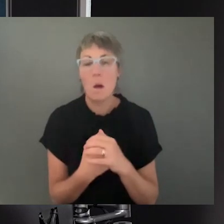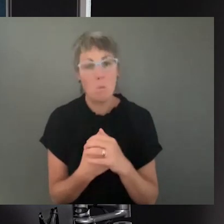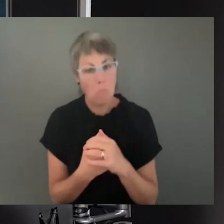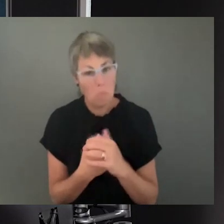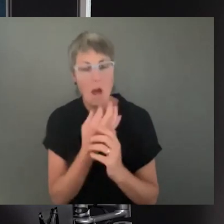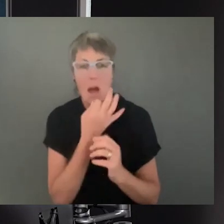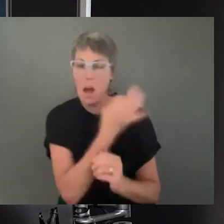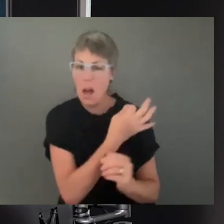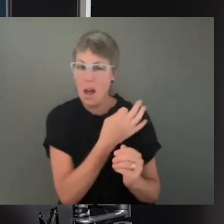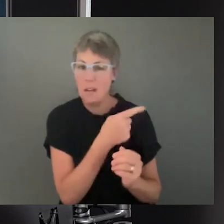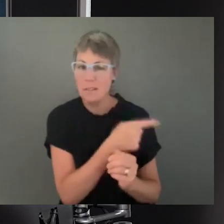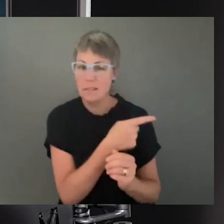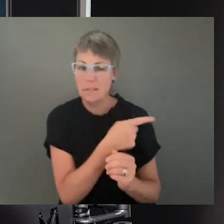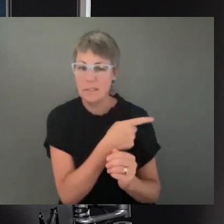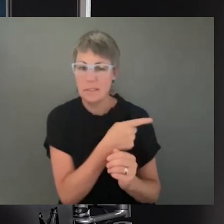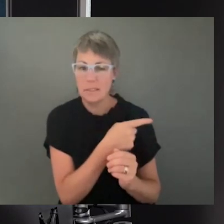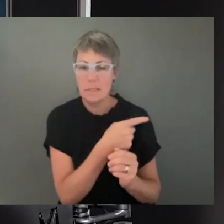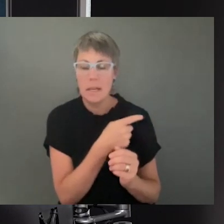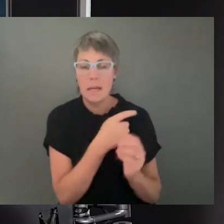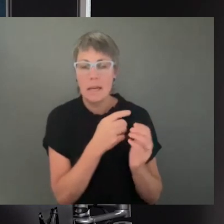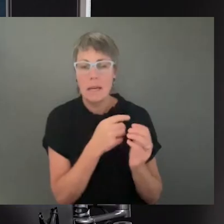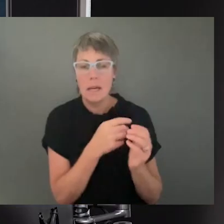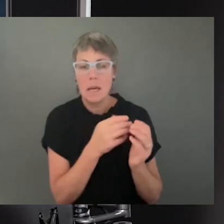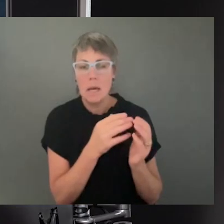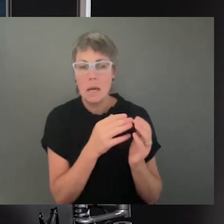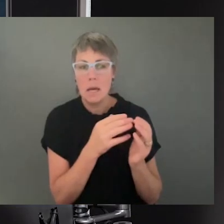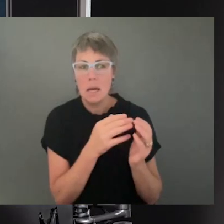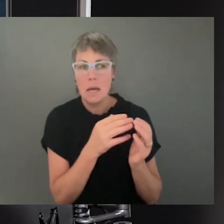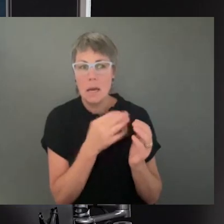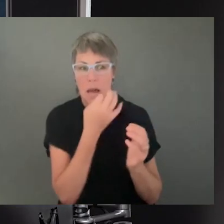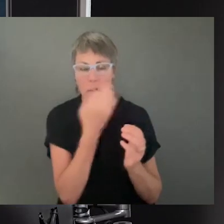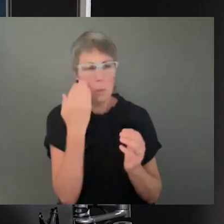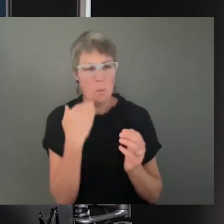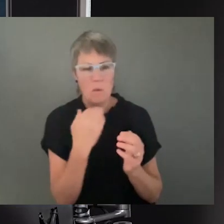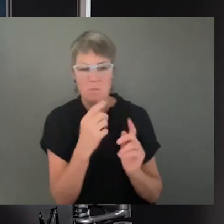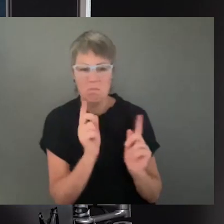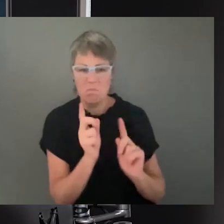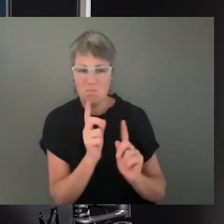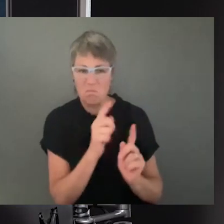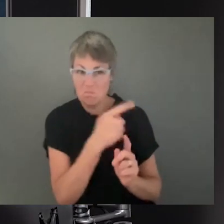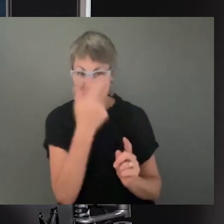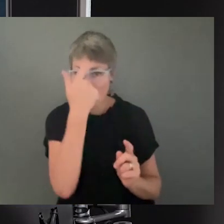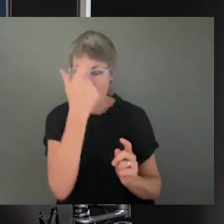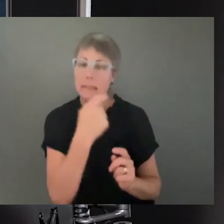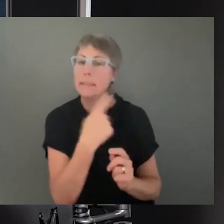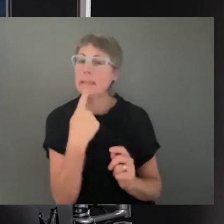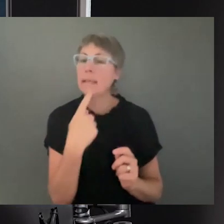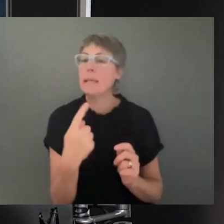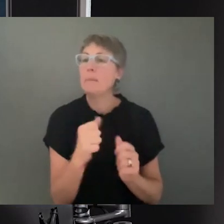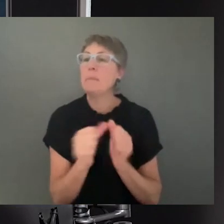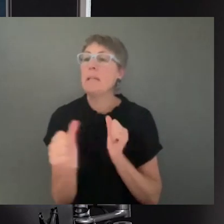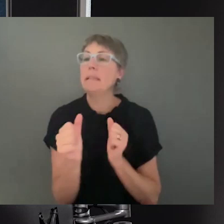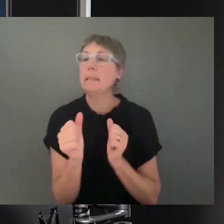as a starting point, perhaps? Look, probably one of the first things that I would say is have a look at